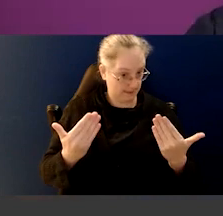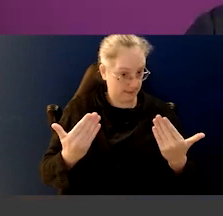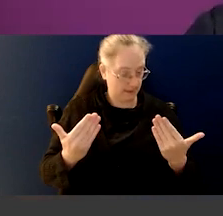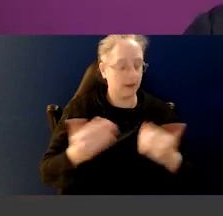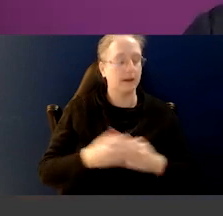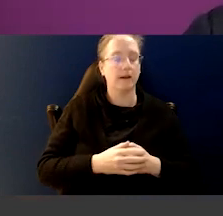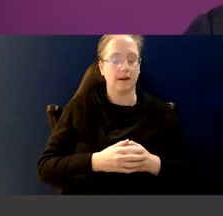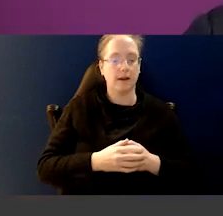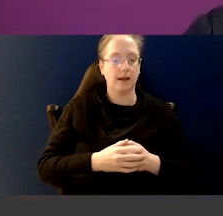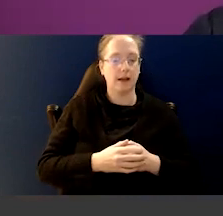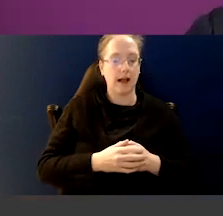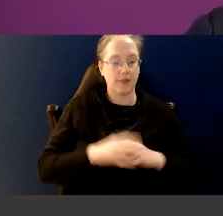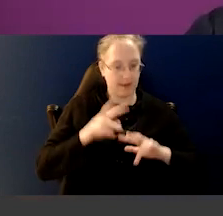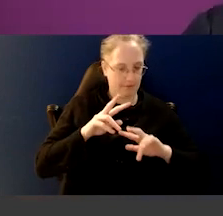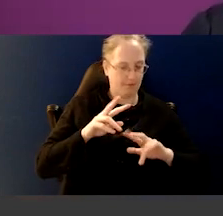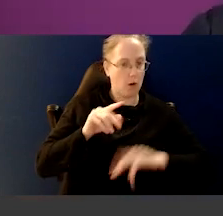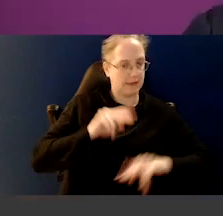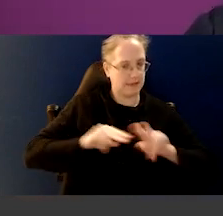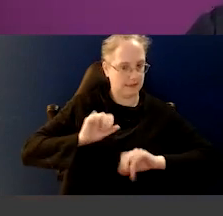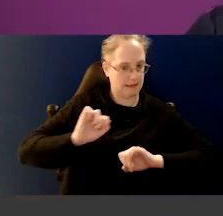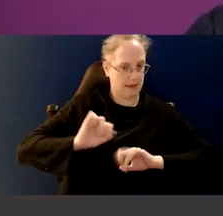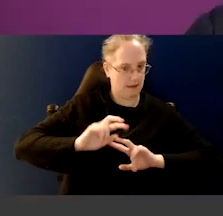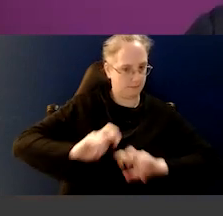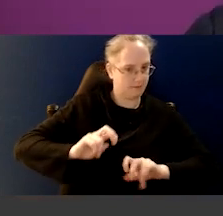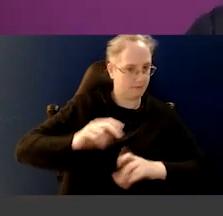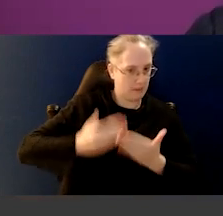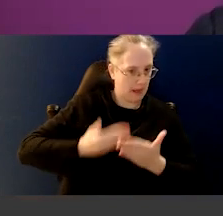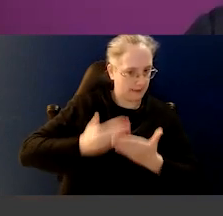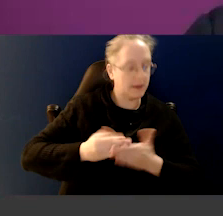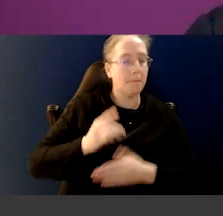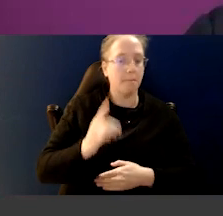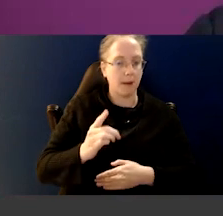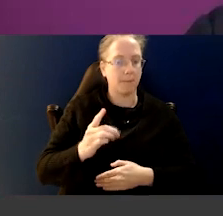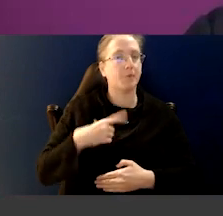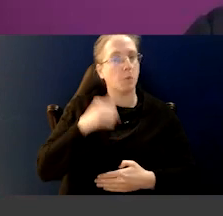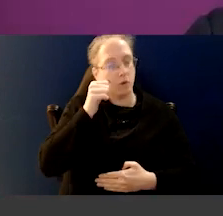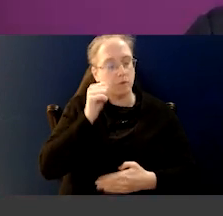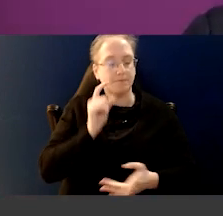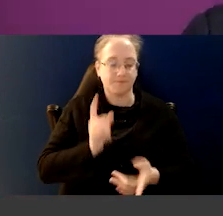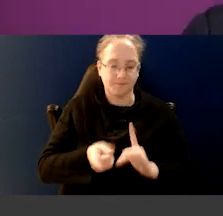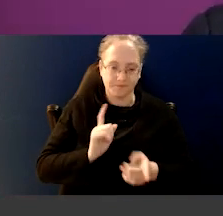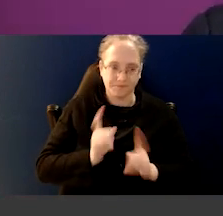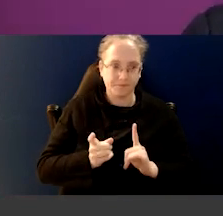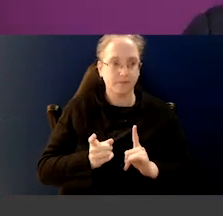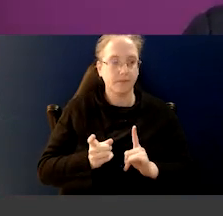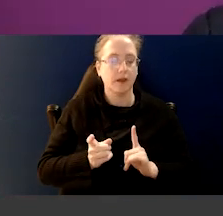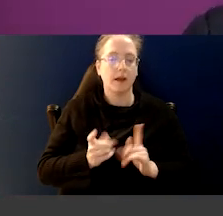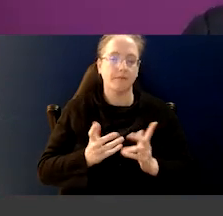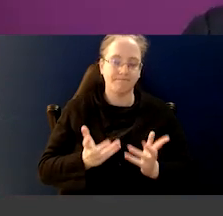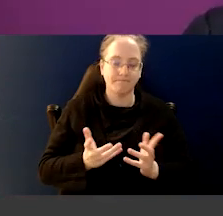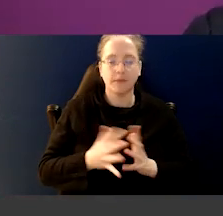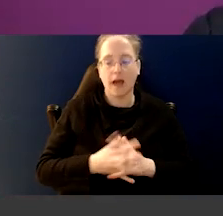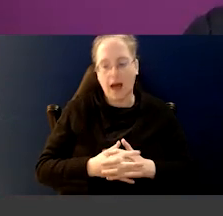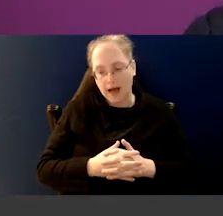the assessment of their complaint. However, we do acknowledge in some cases where